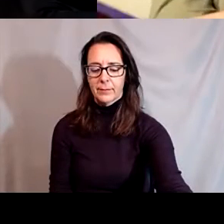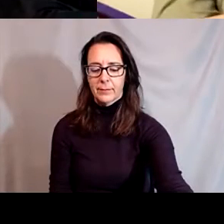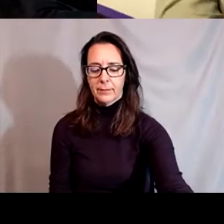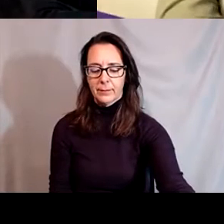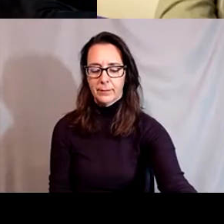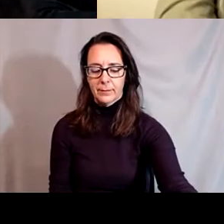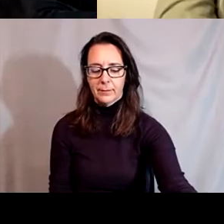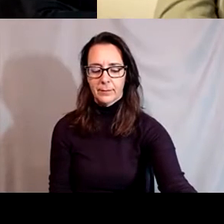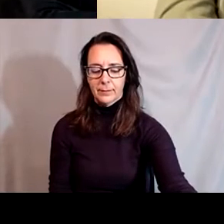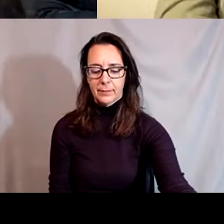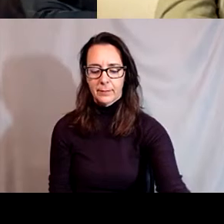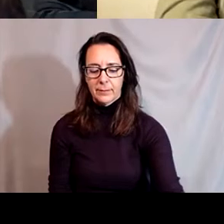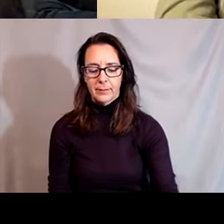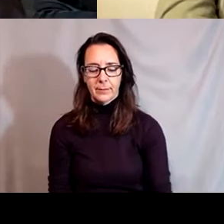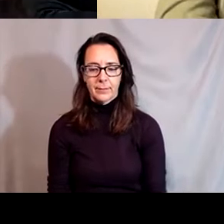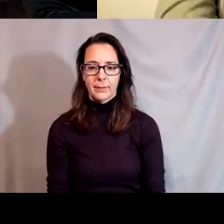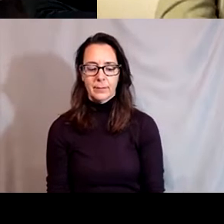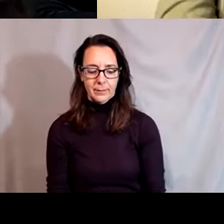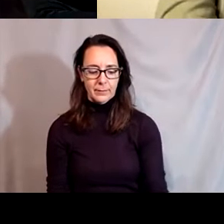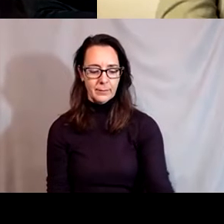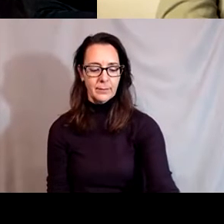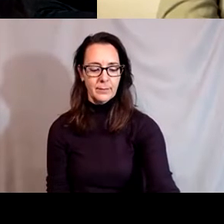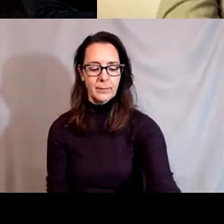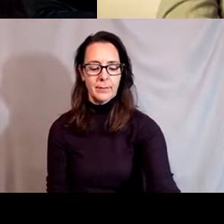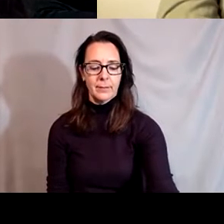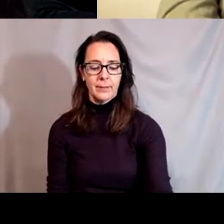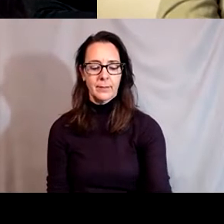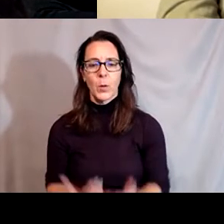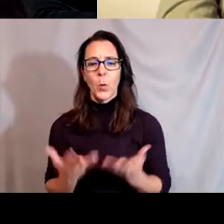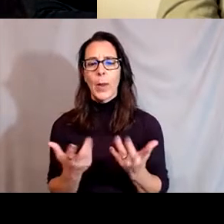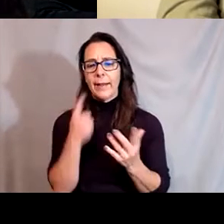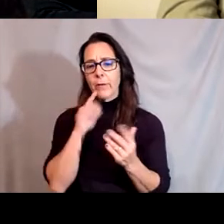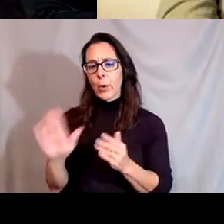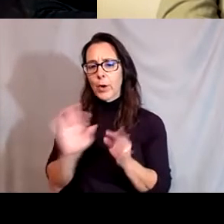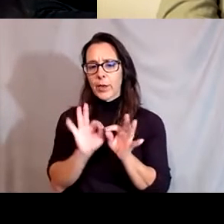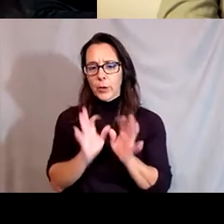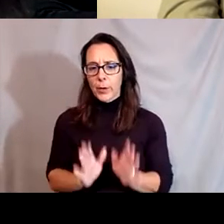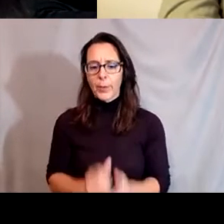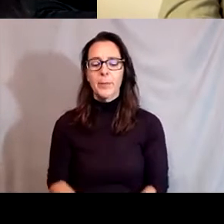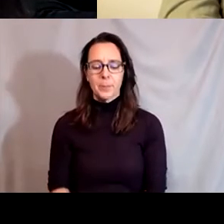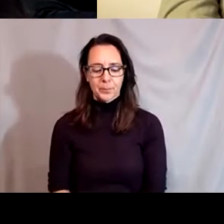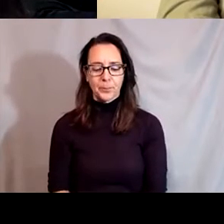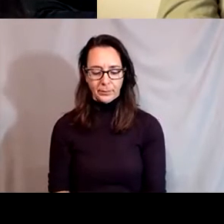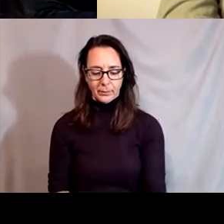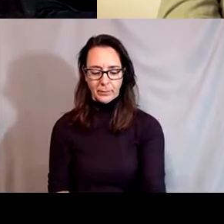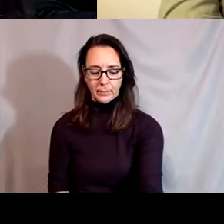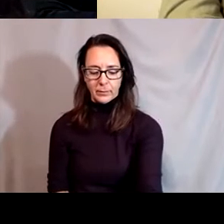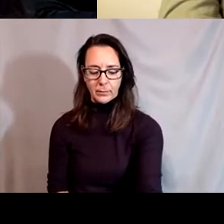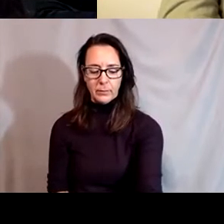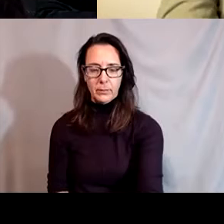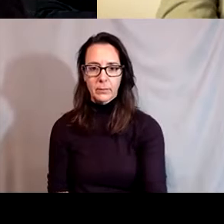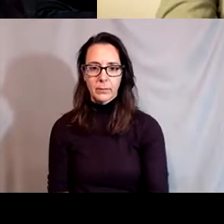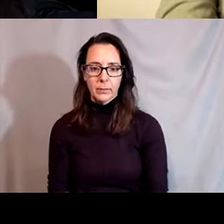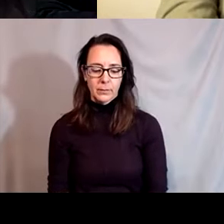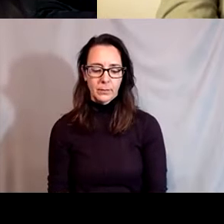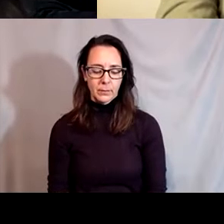I think I use a few for those disabled people who may want to